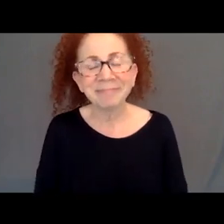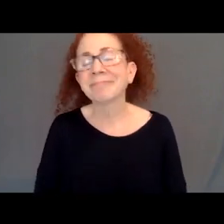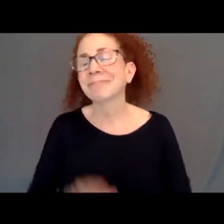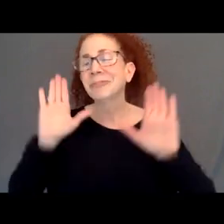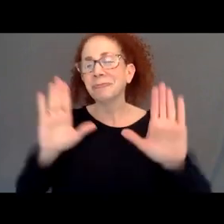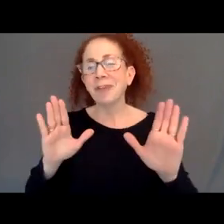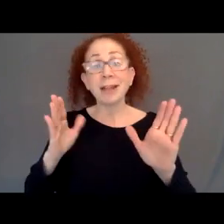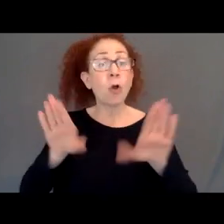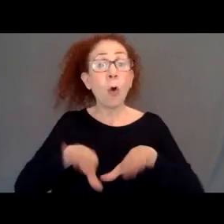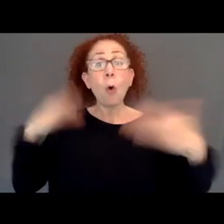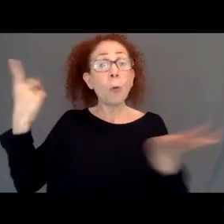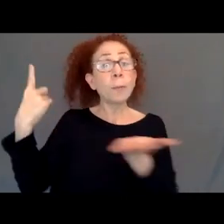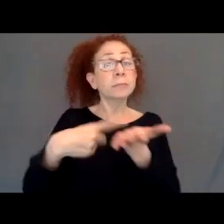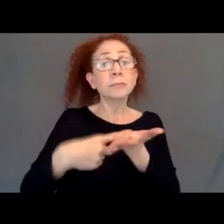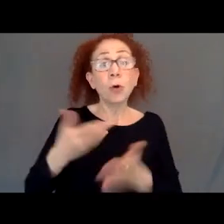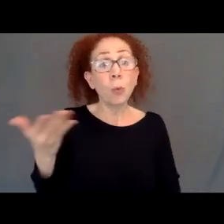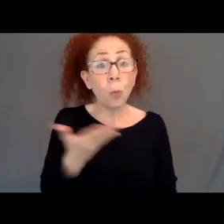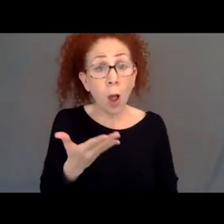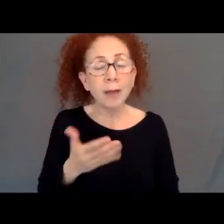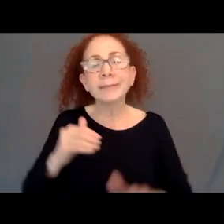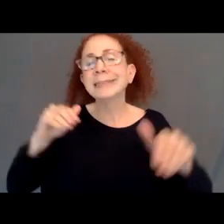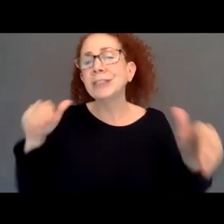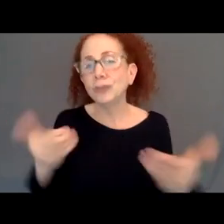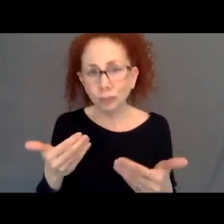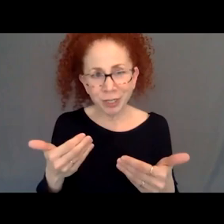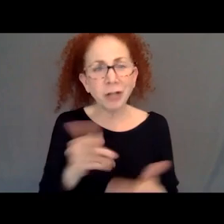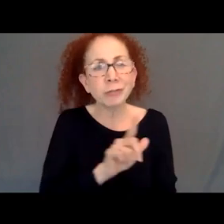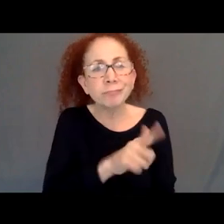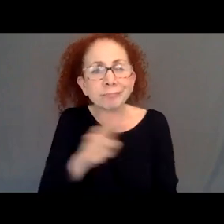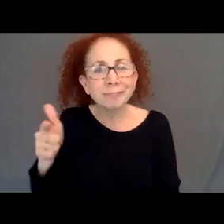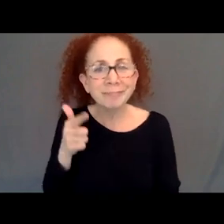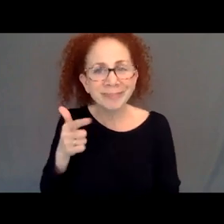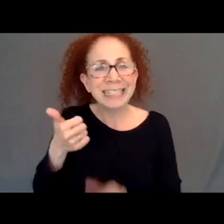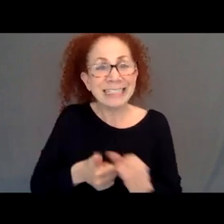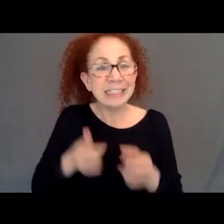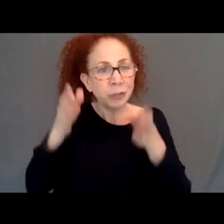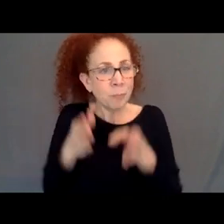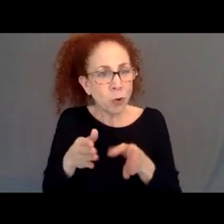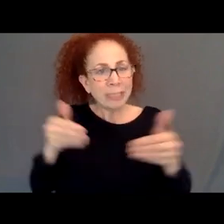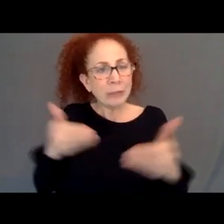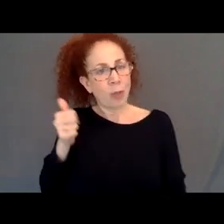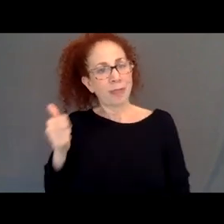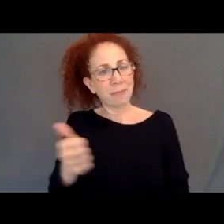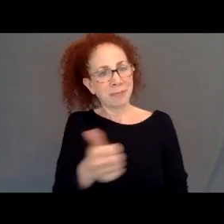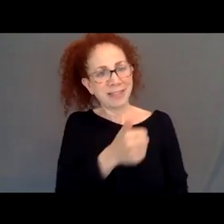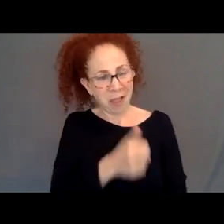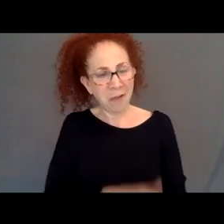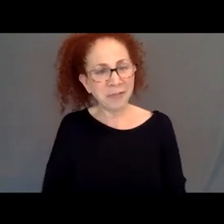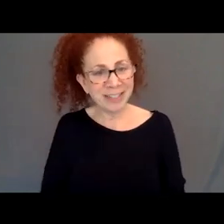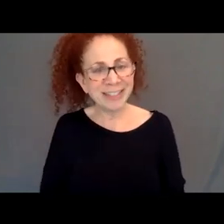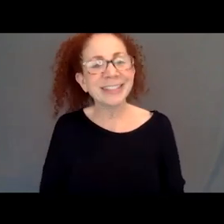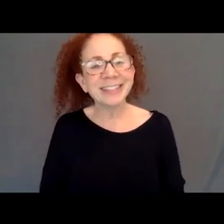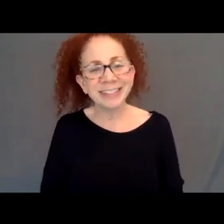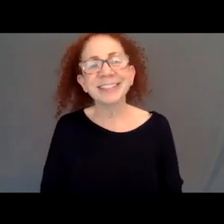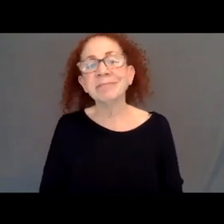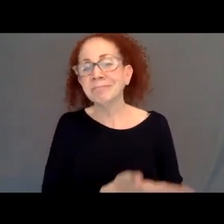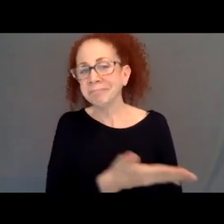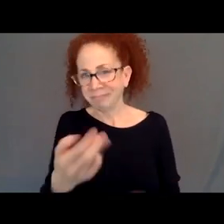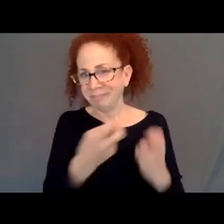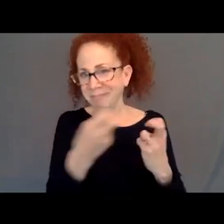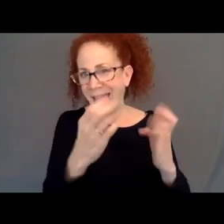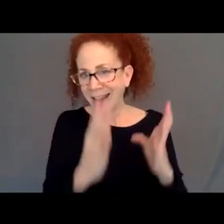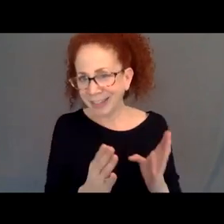Great, so we're just opening a little bit with a bit of an introduction. All of the dancers are kind of introducing themselves. Dancers here are the